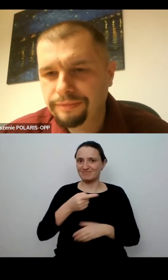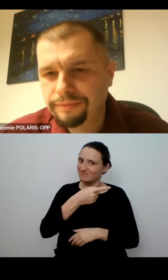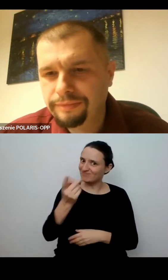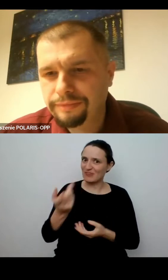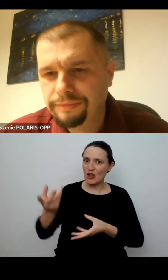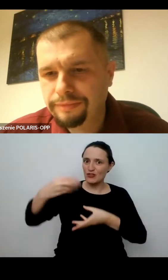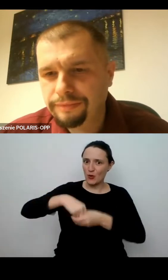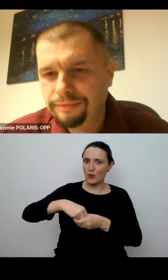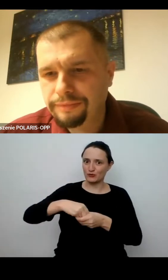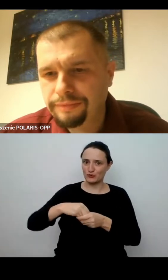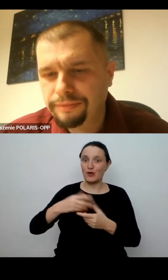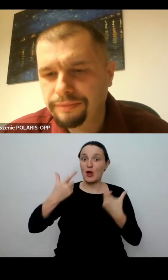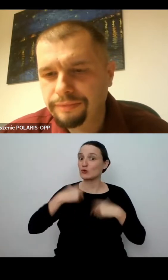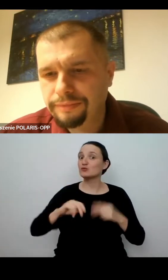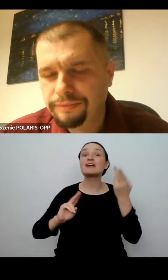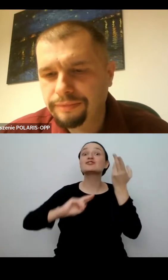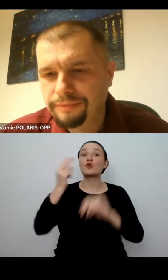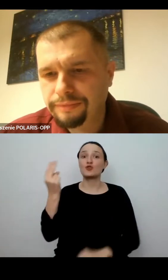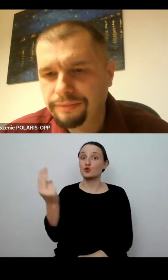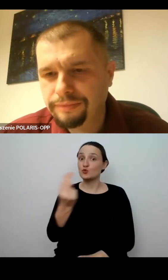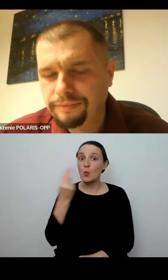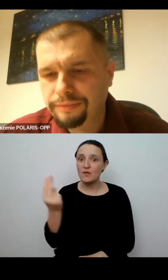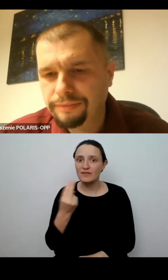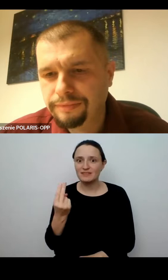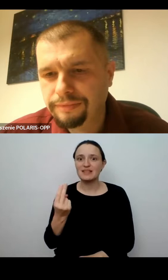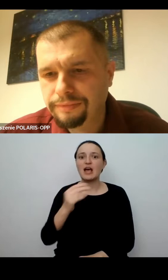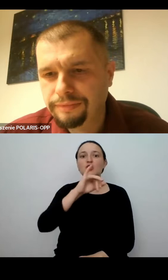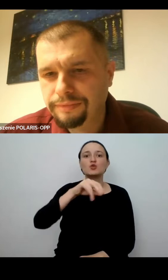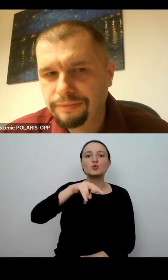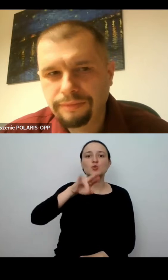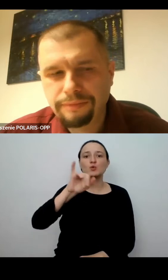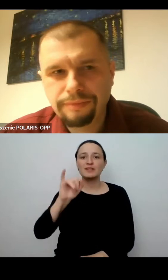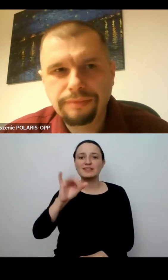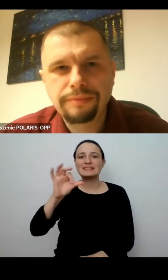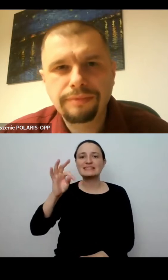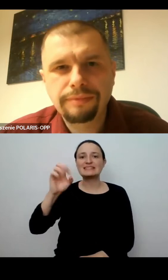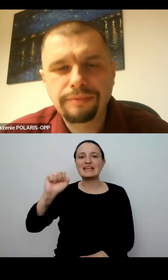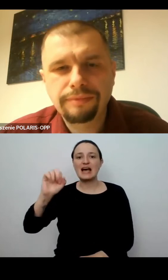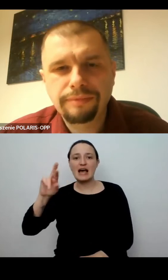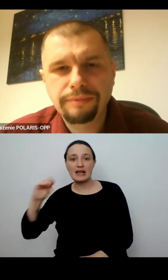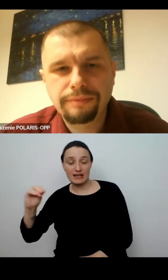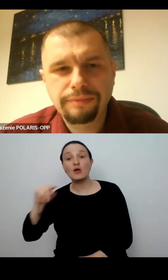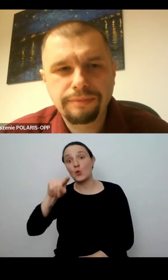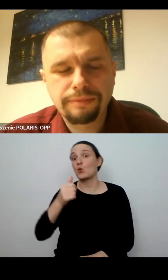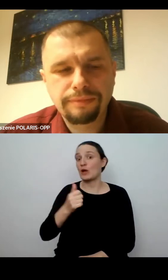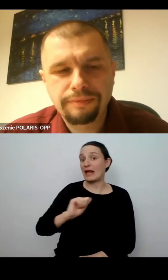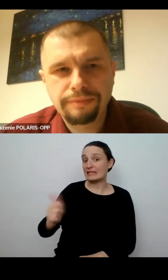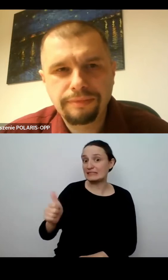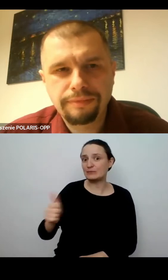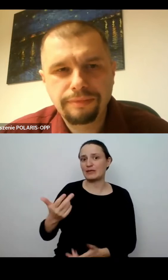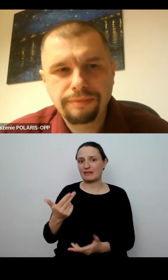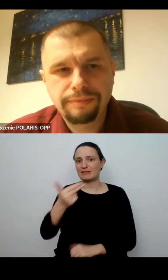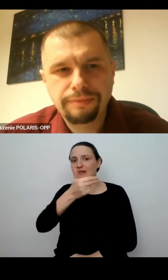on geographical information systems. He's also an author of Light Pollution Map website, which is